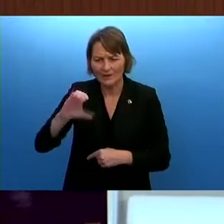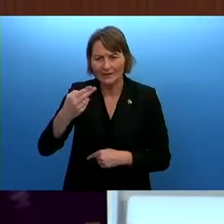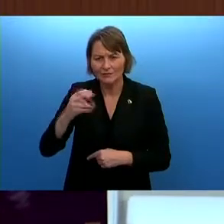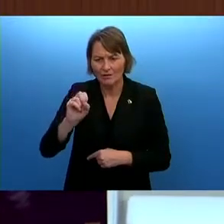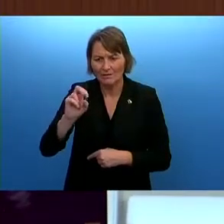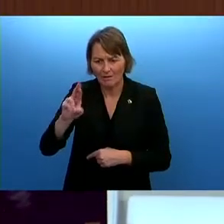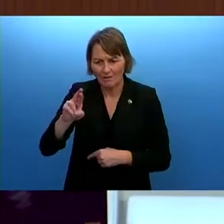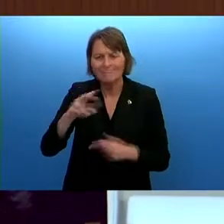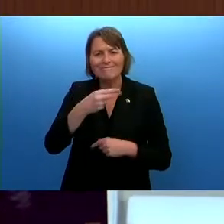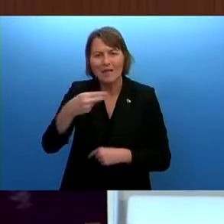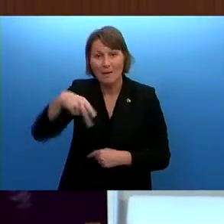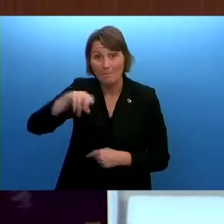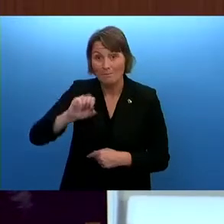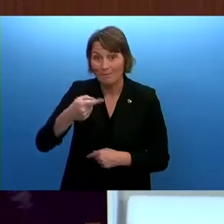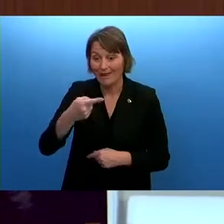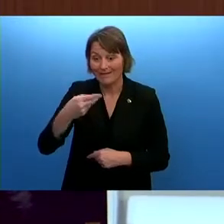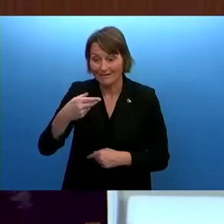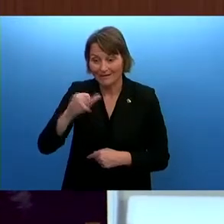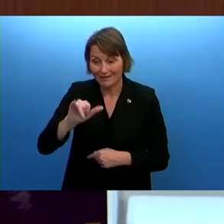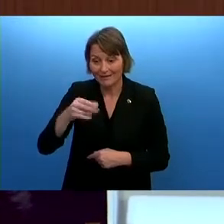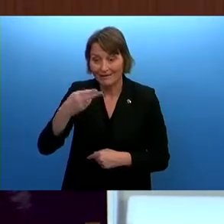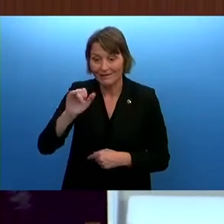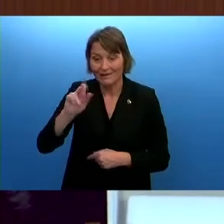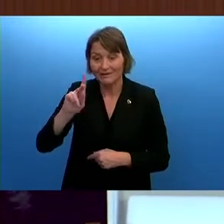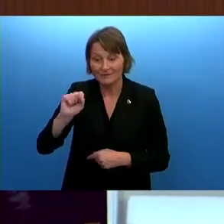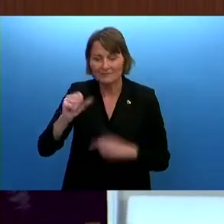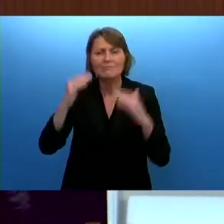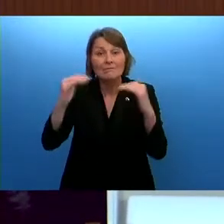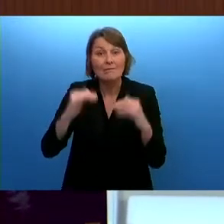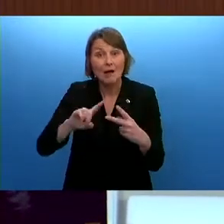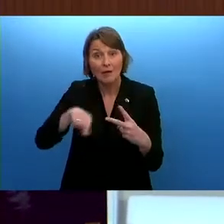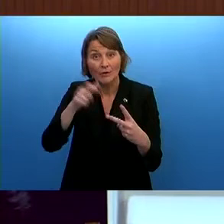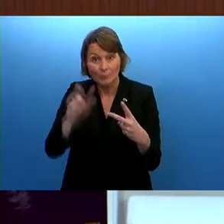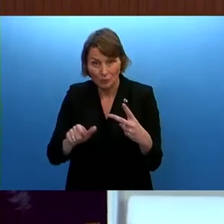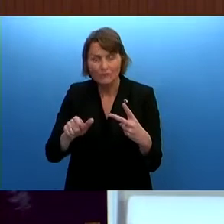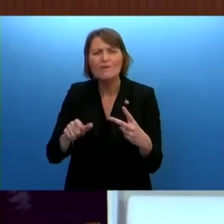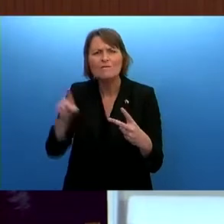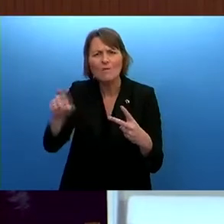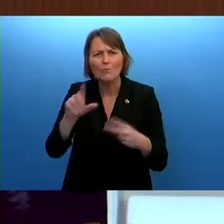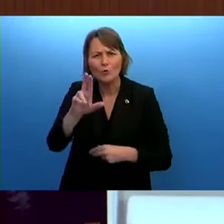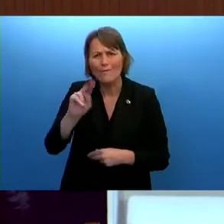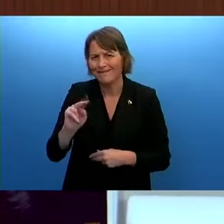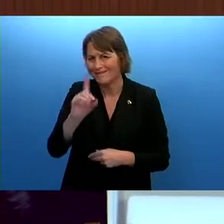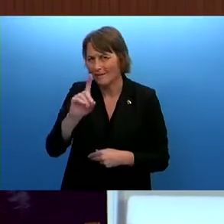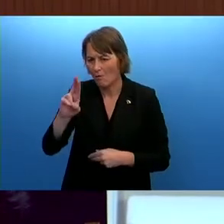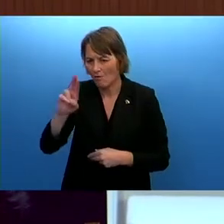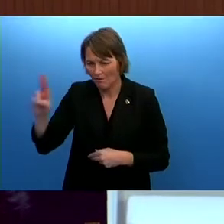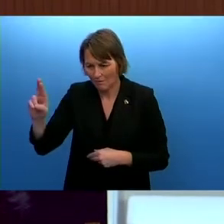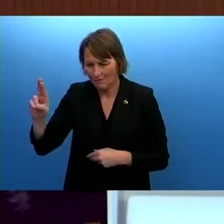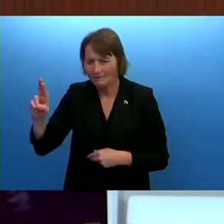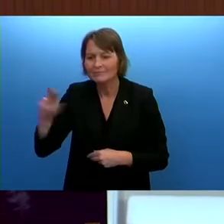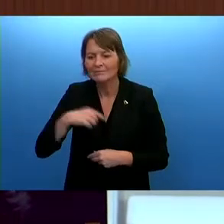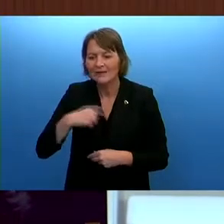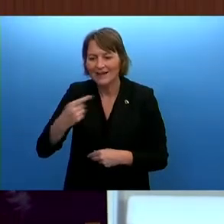Division. From the United Nations Office for Disaster Risk Reduction, we have Ms. Elina, Senior Coordination